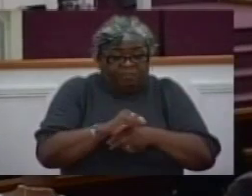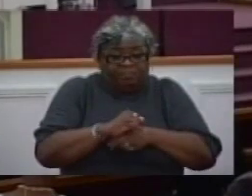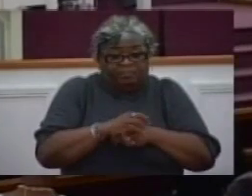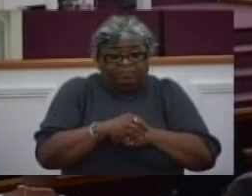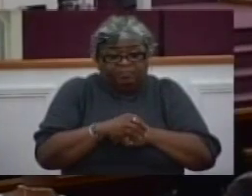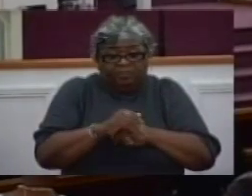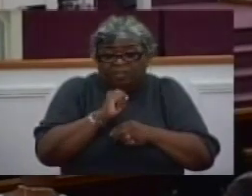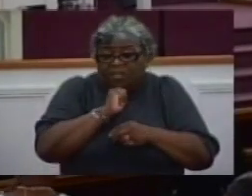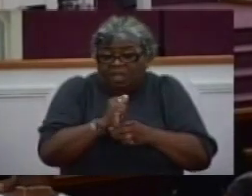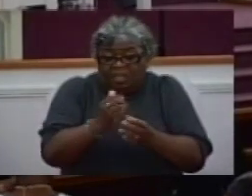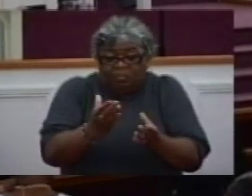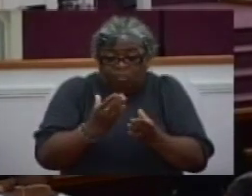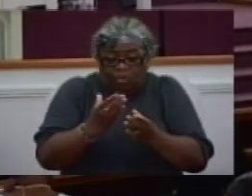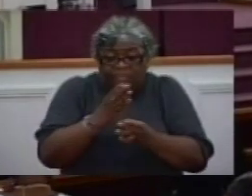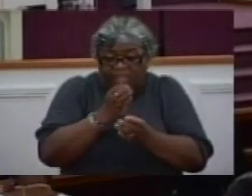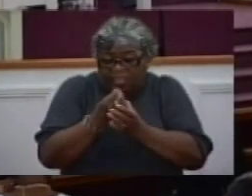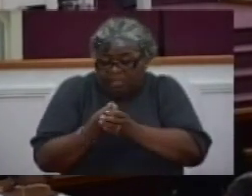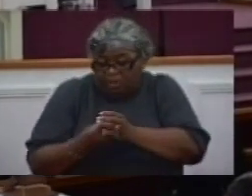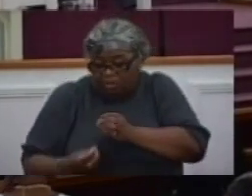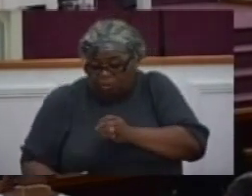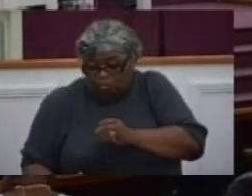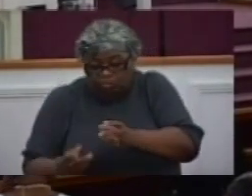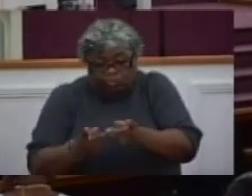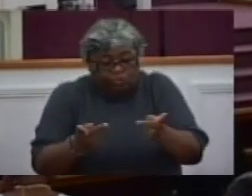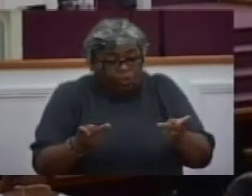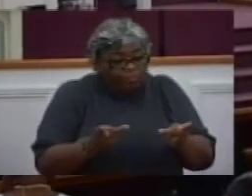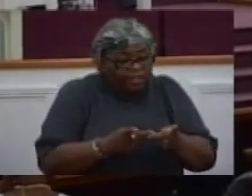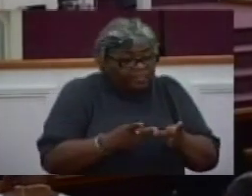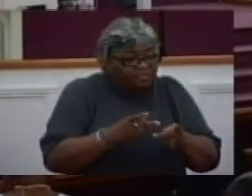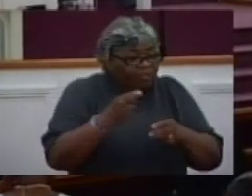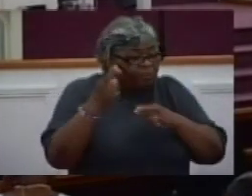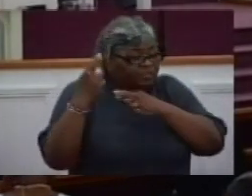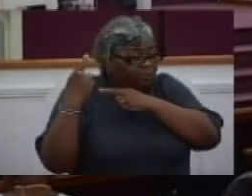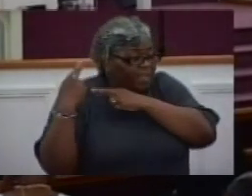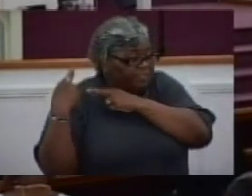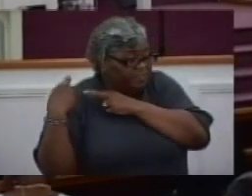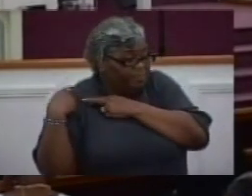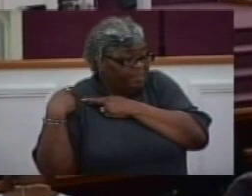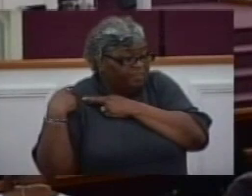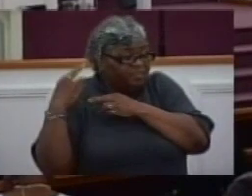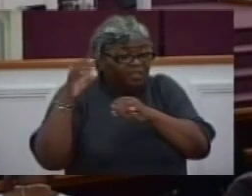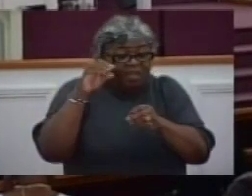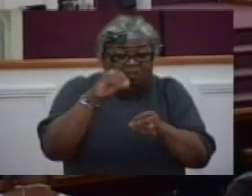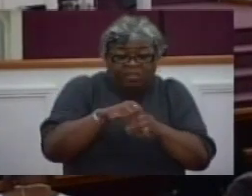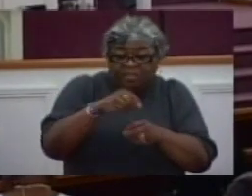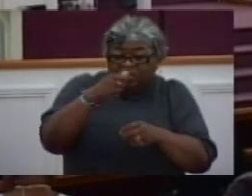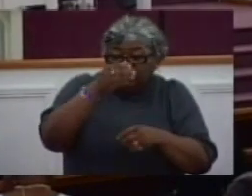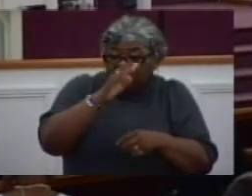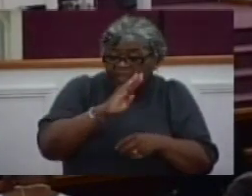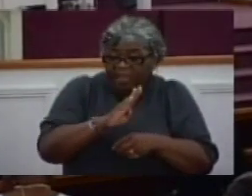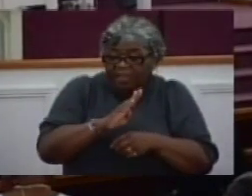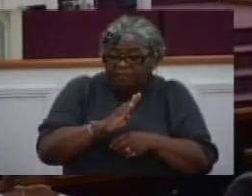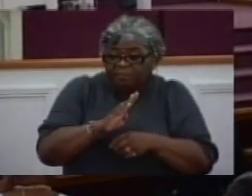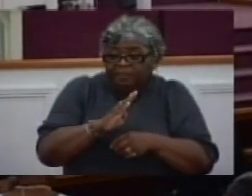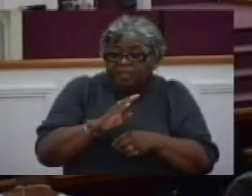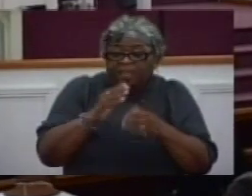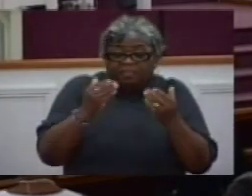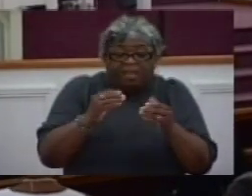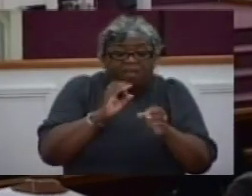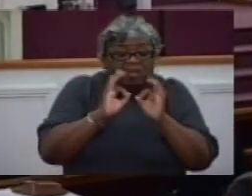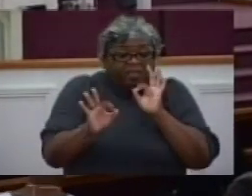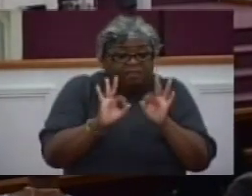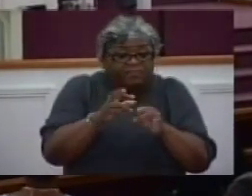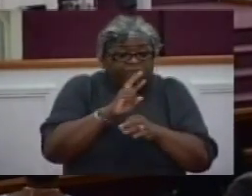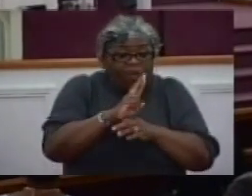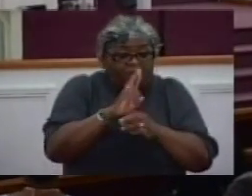uprooted and lose your place of responsibility in God. You are